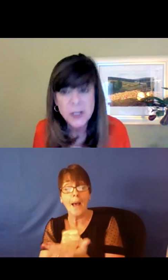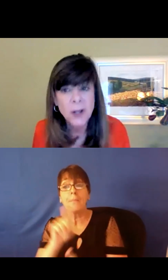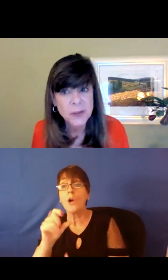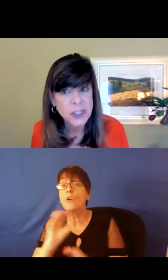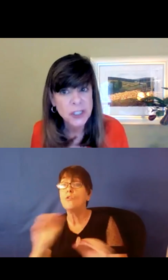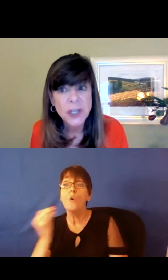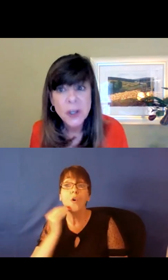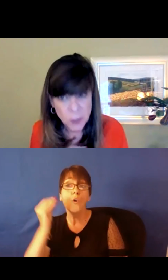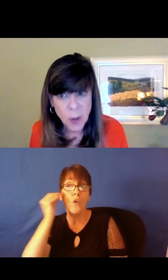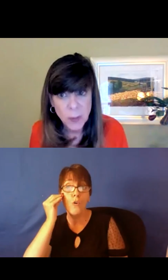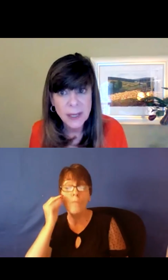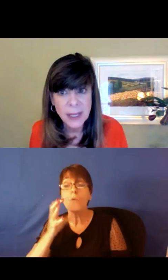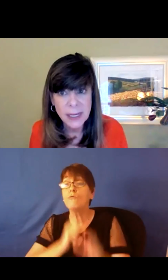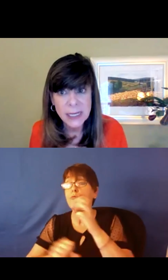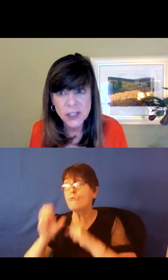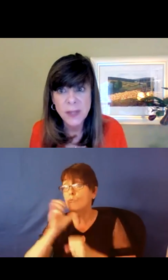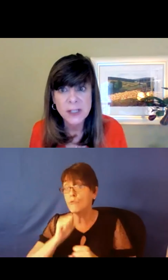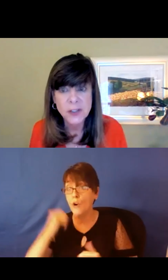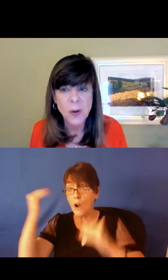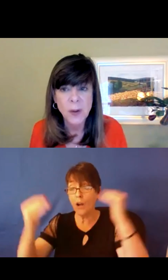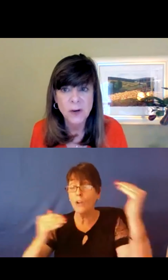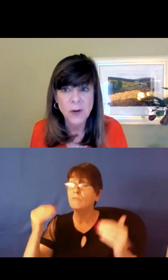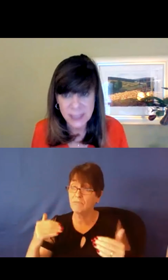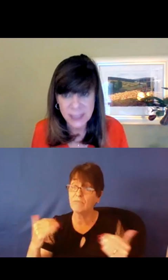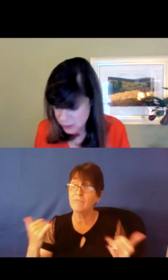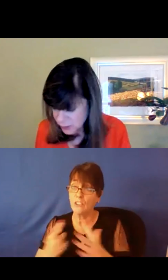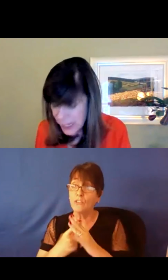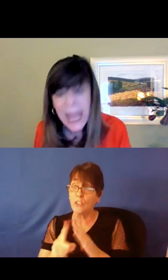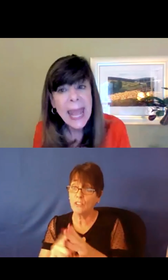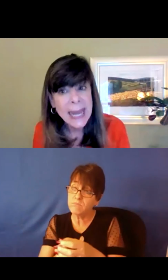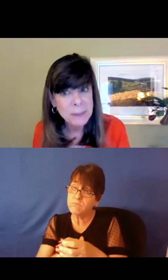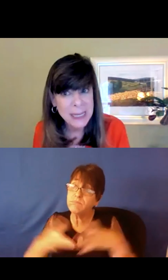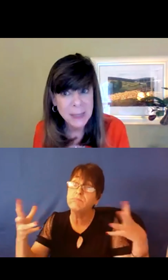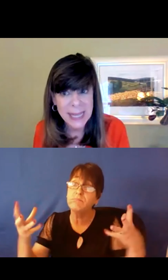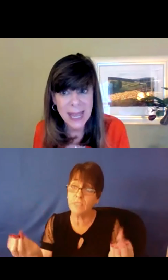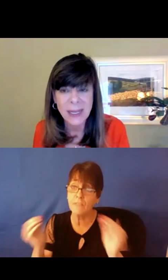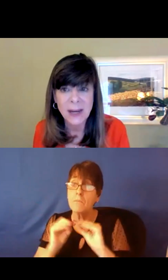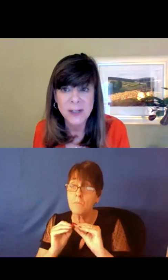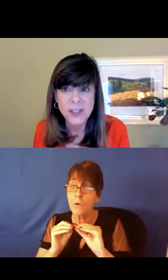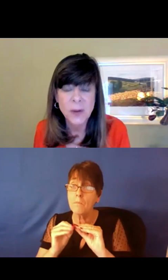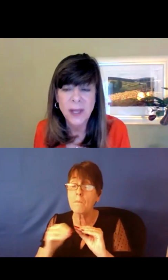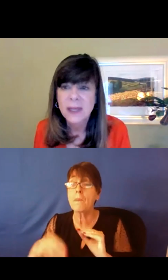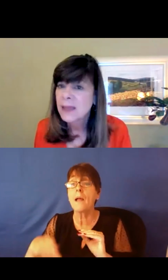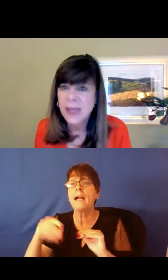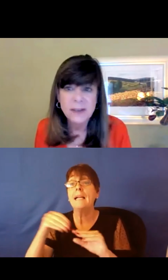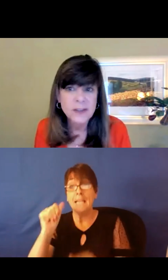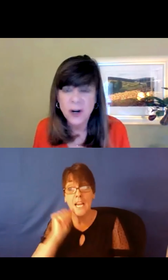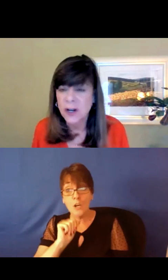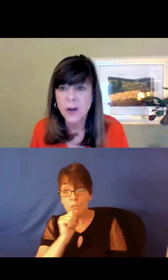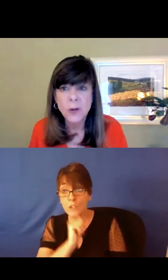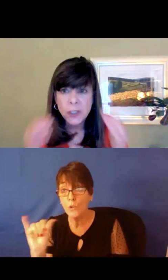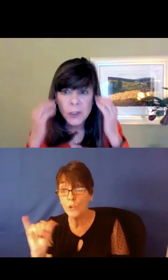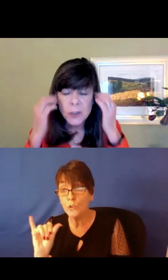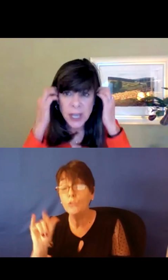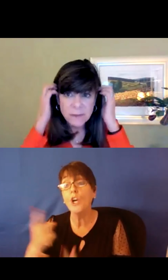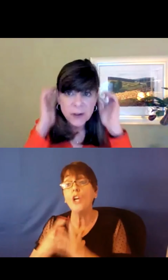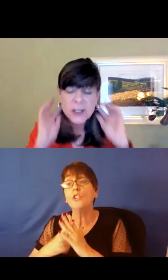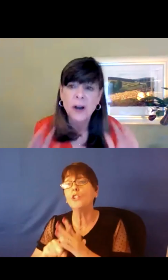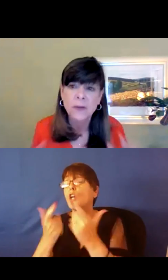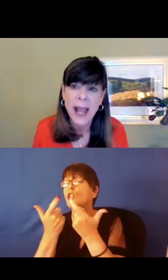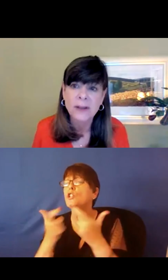older adults, which is growing, an issue that is growing across the country. And in Pima County, Arizona, they have started a